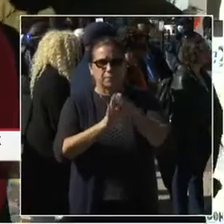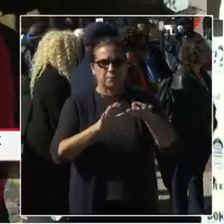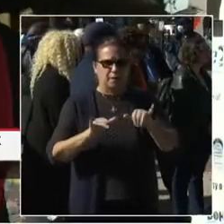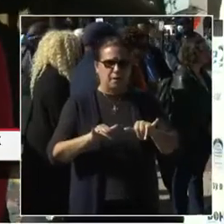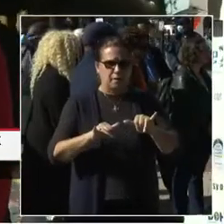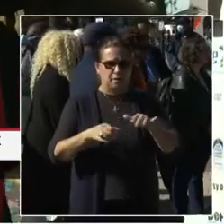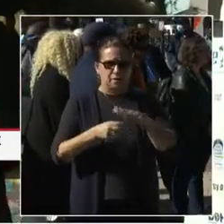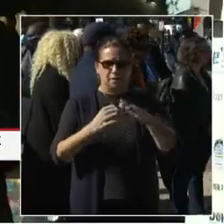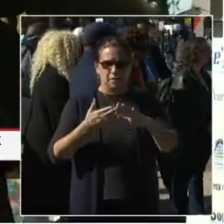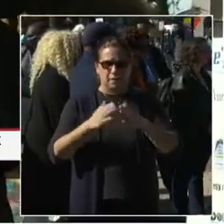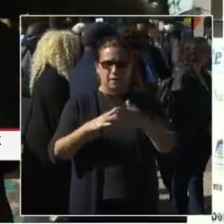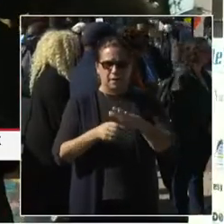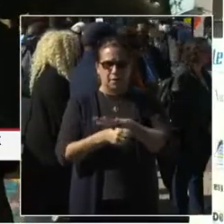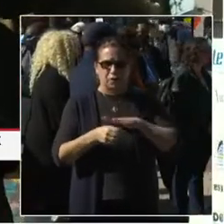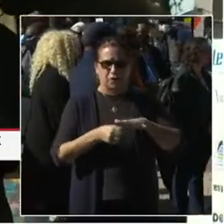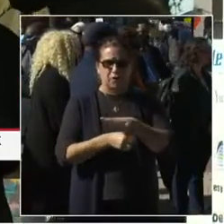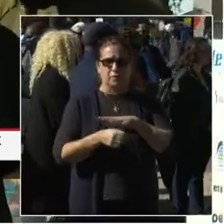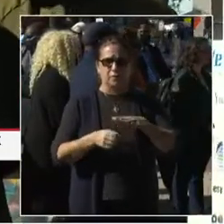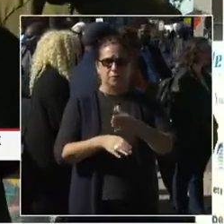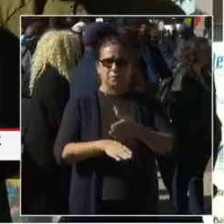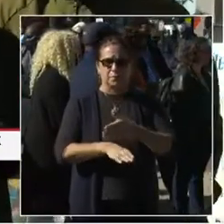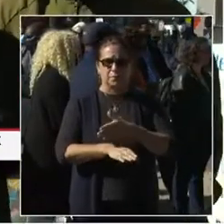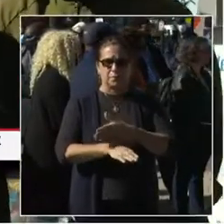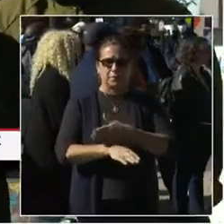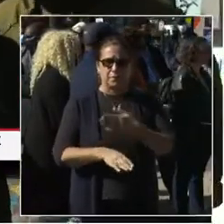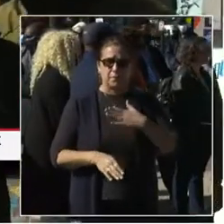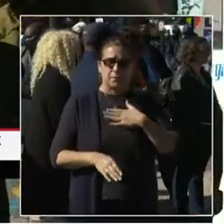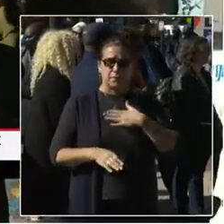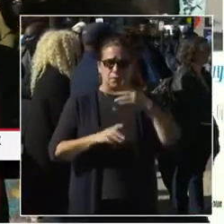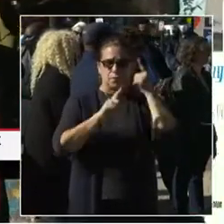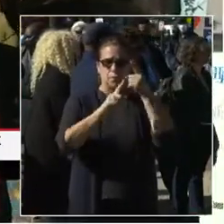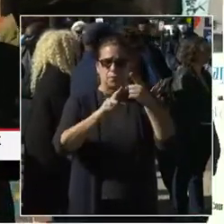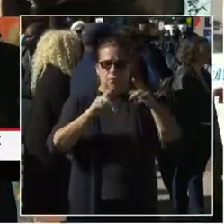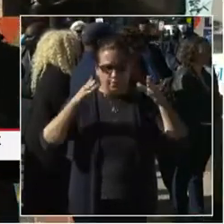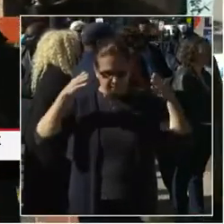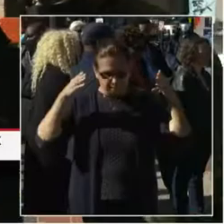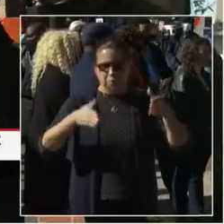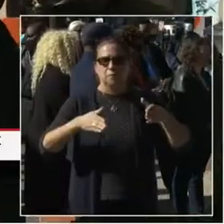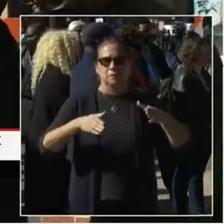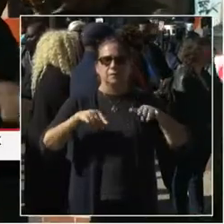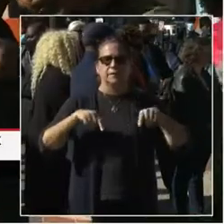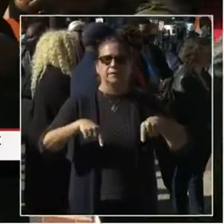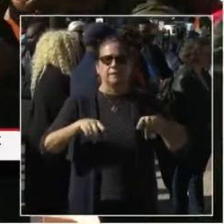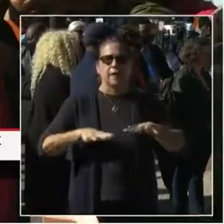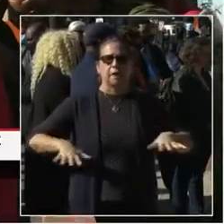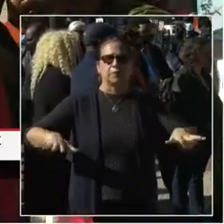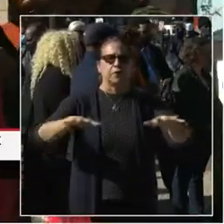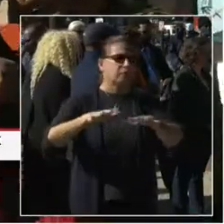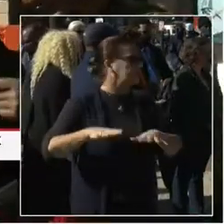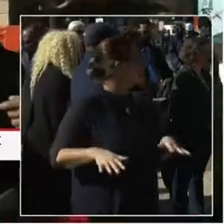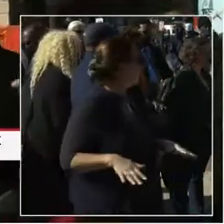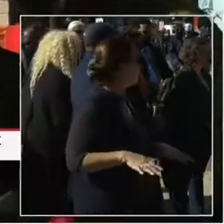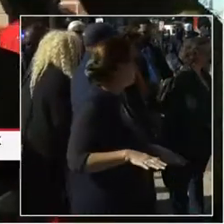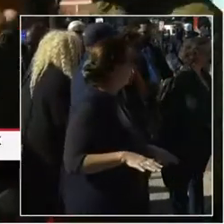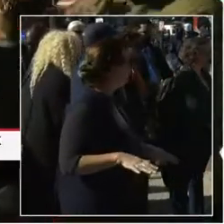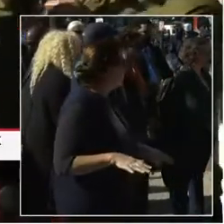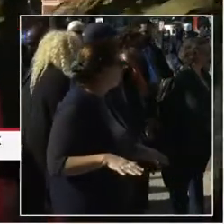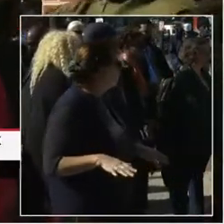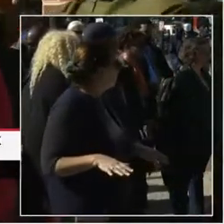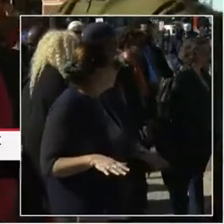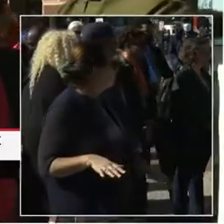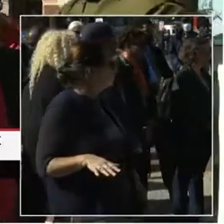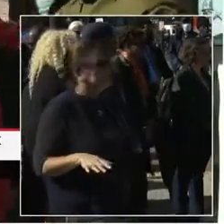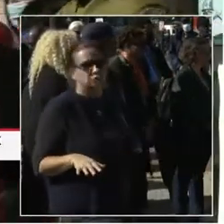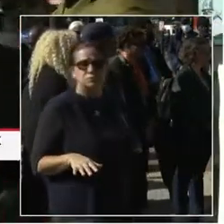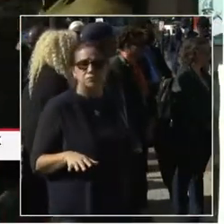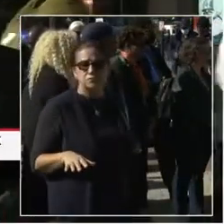about opening up east of the river. The last thing I just wanted to say was sort of highlighting the importance of Black Restaurant Week.